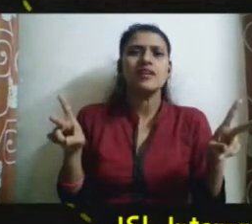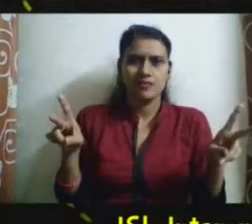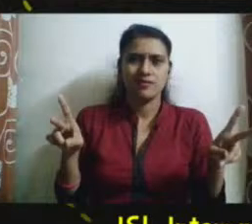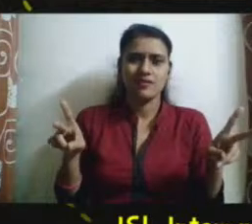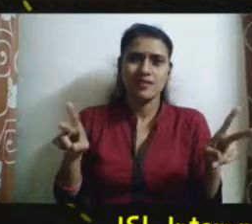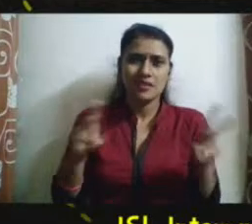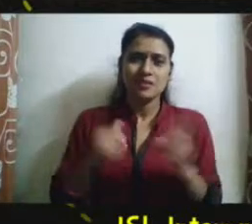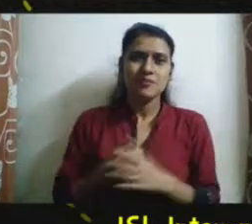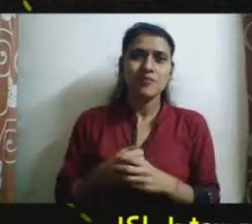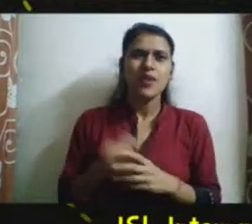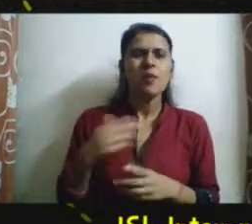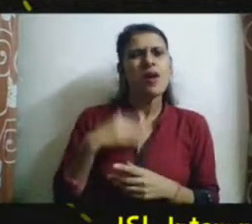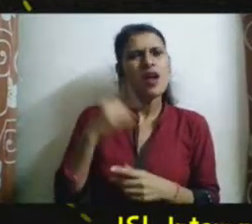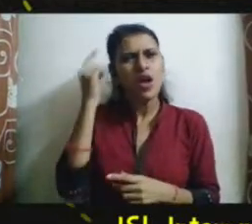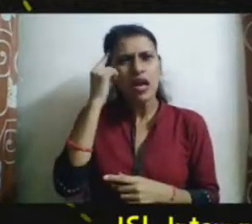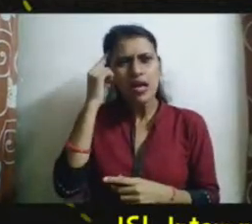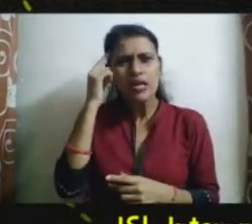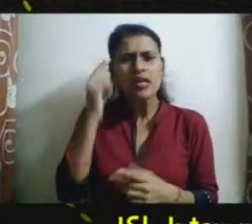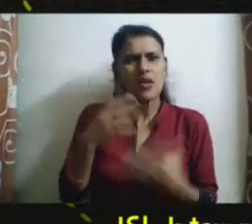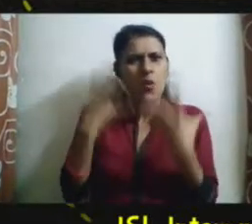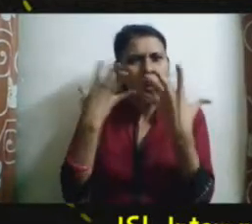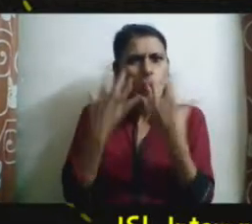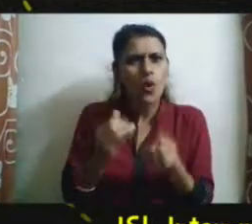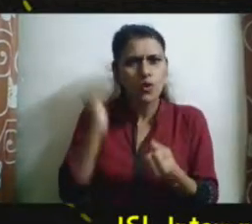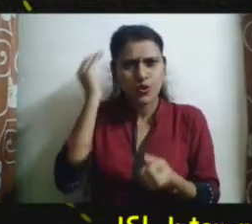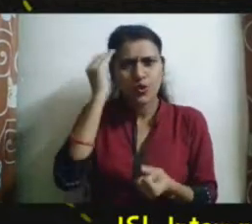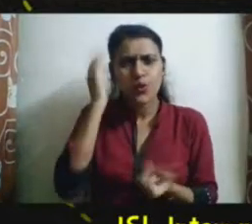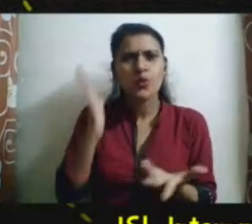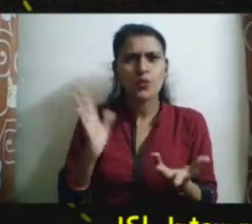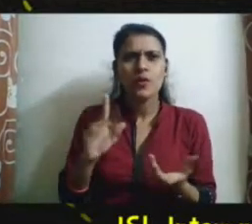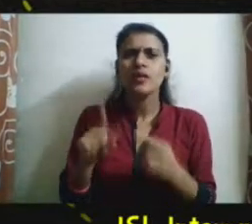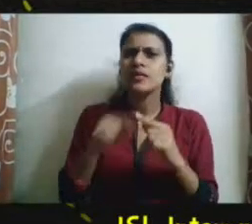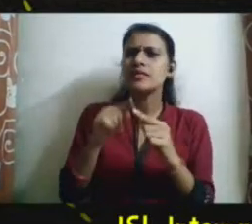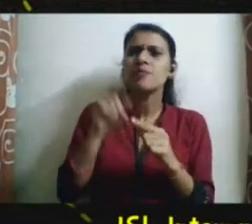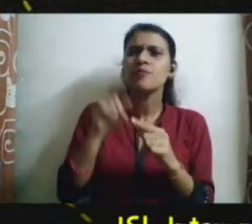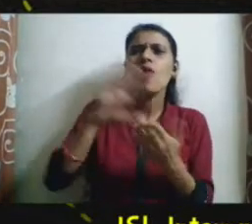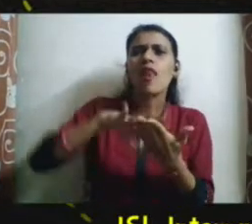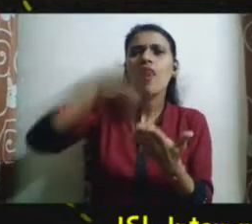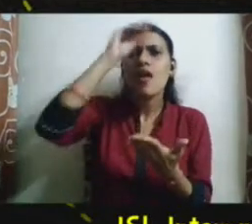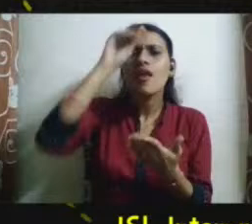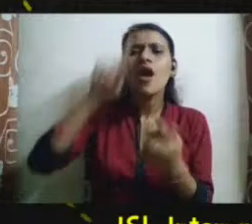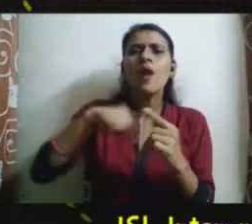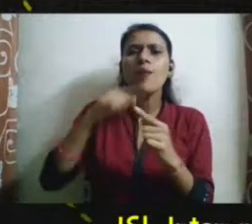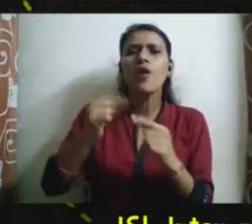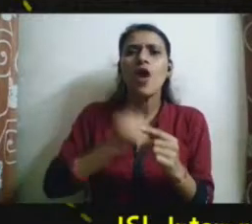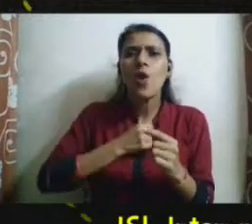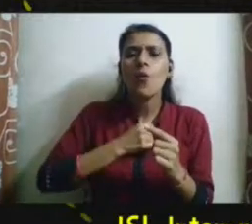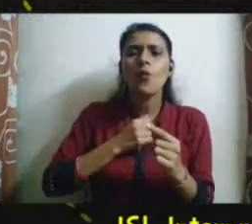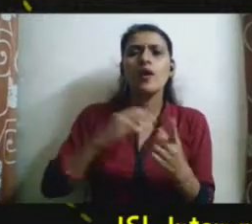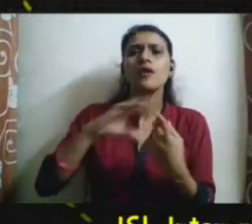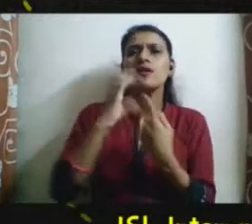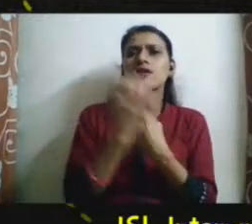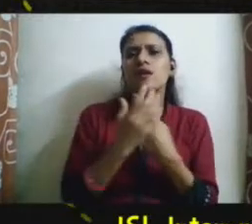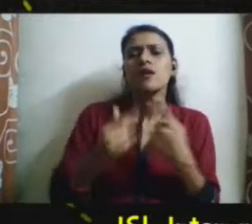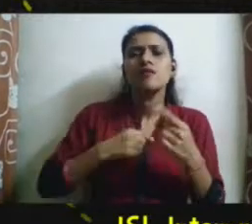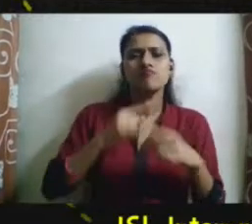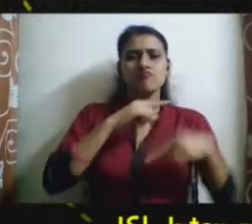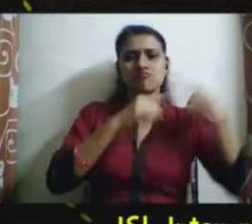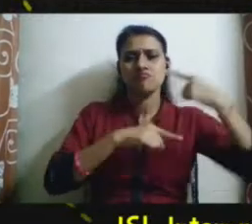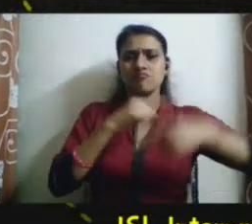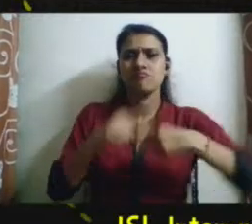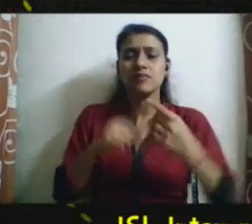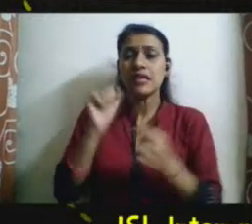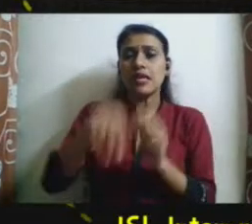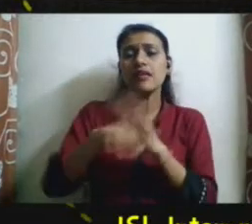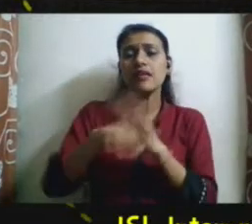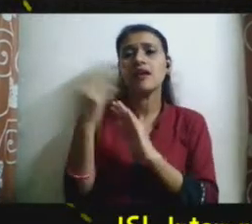was just wondering if you could tell us something about what we would learn about our own traditions of pleasure if we looked at our artistic